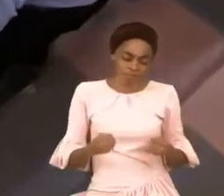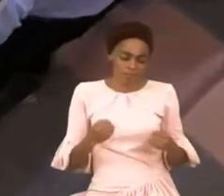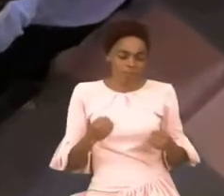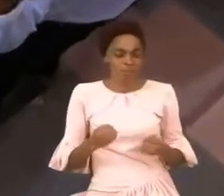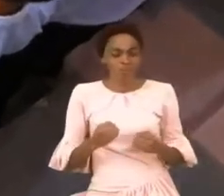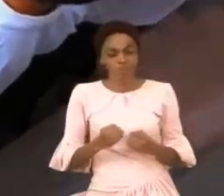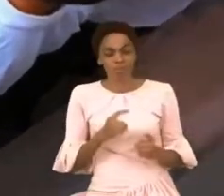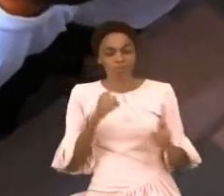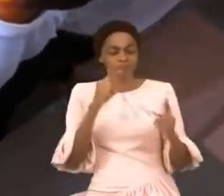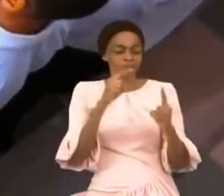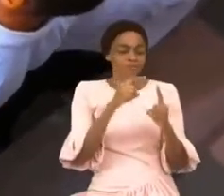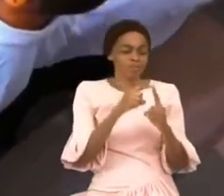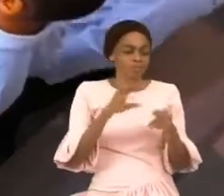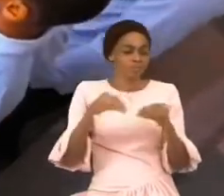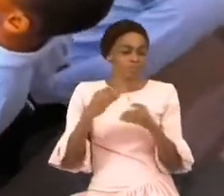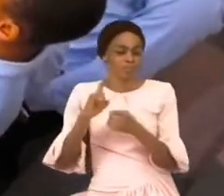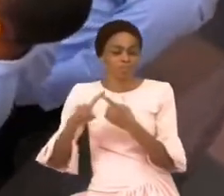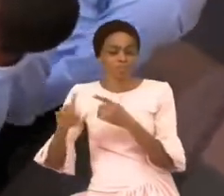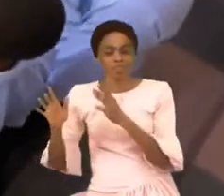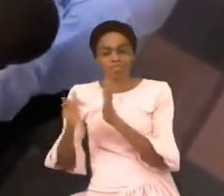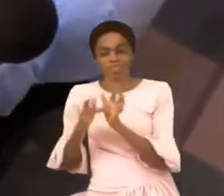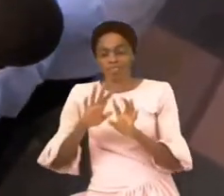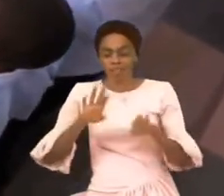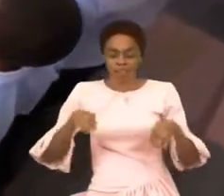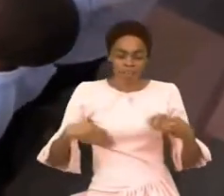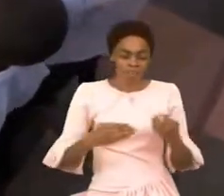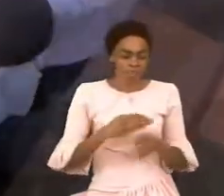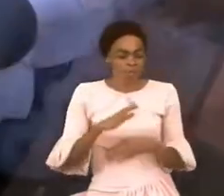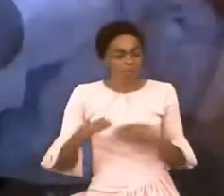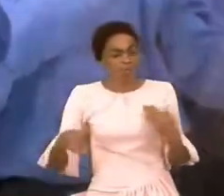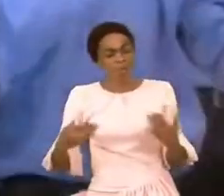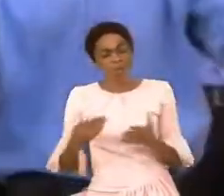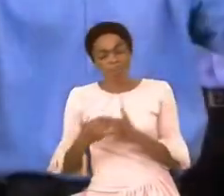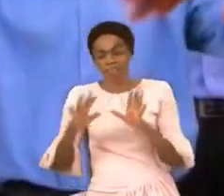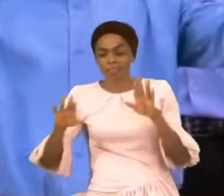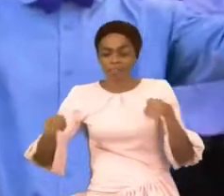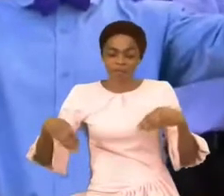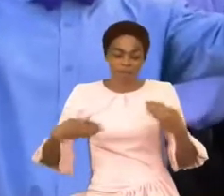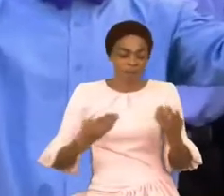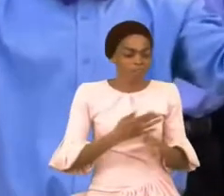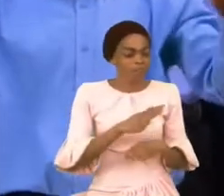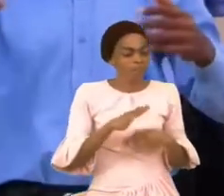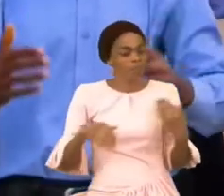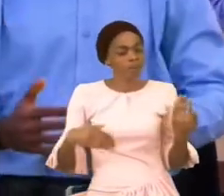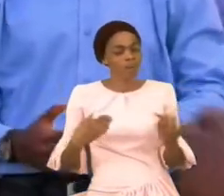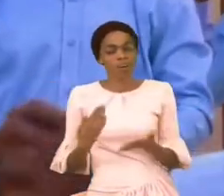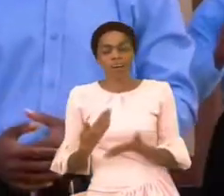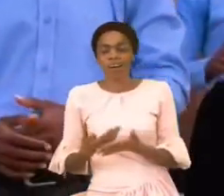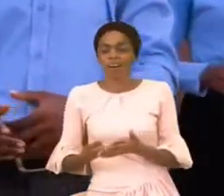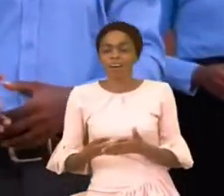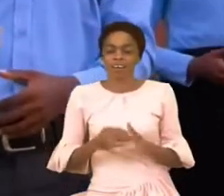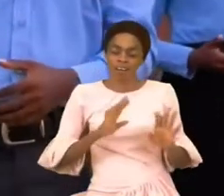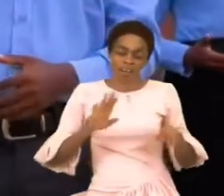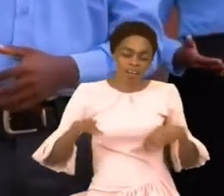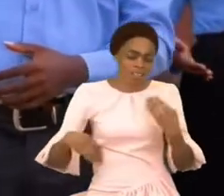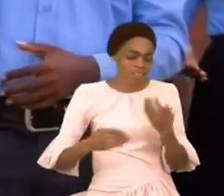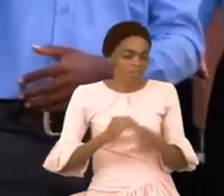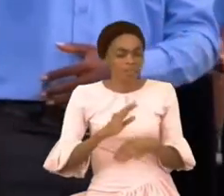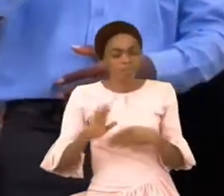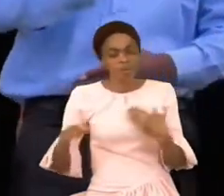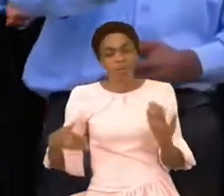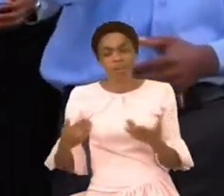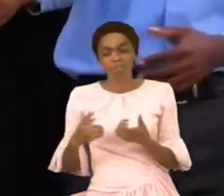all. Give them all. Give them all. Give them all to Jesus. And